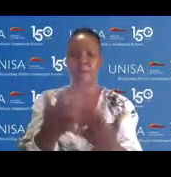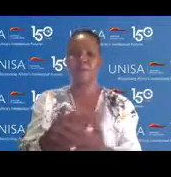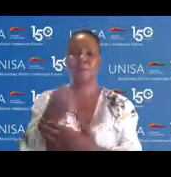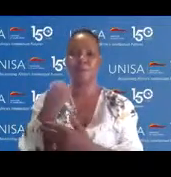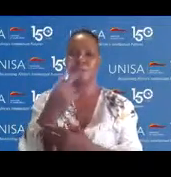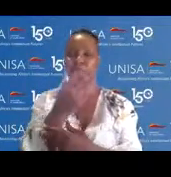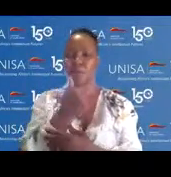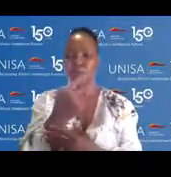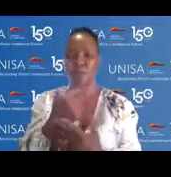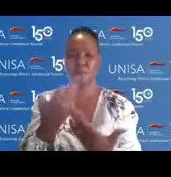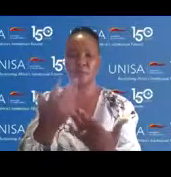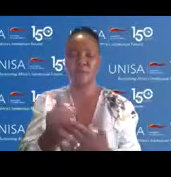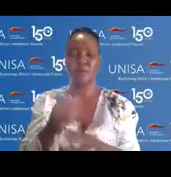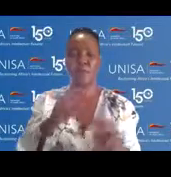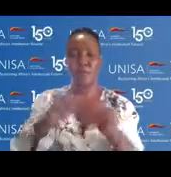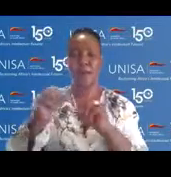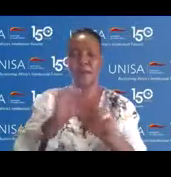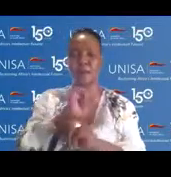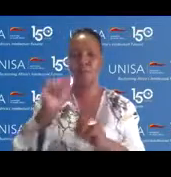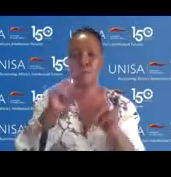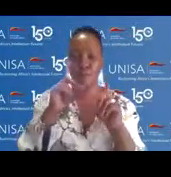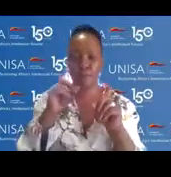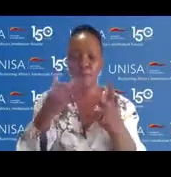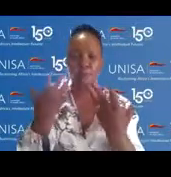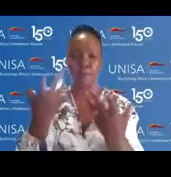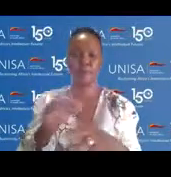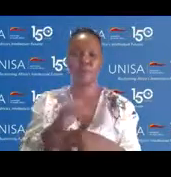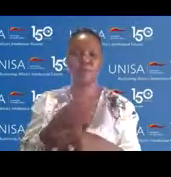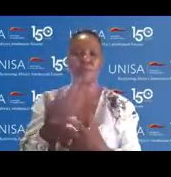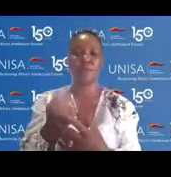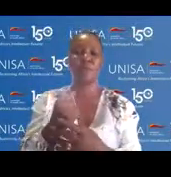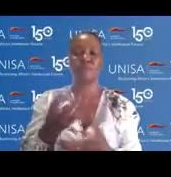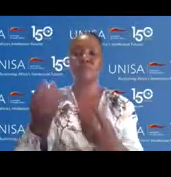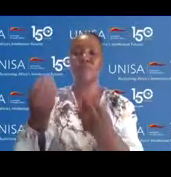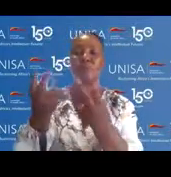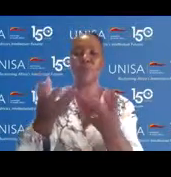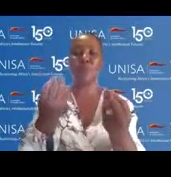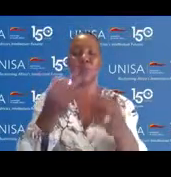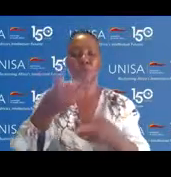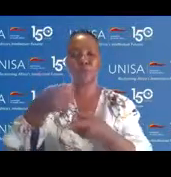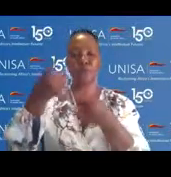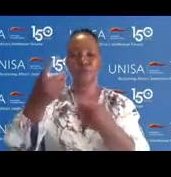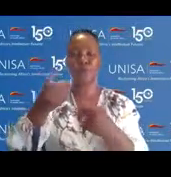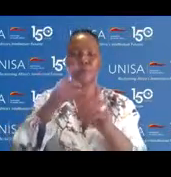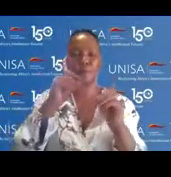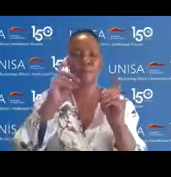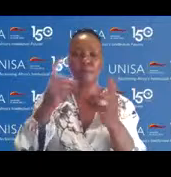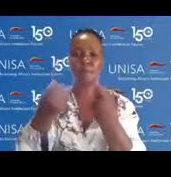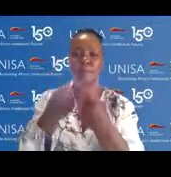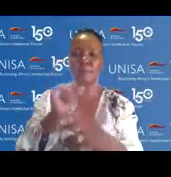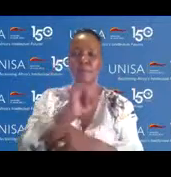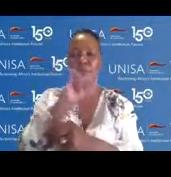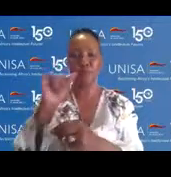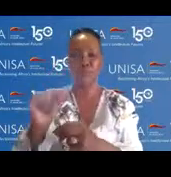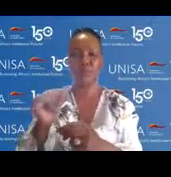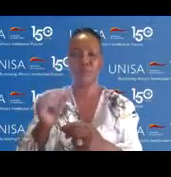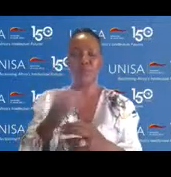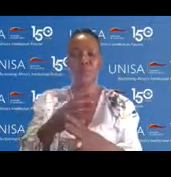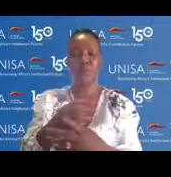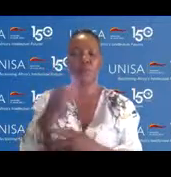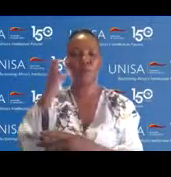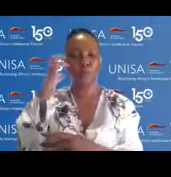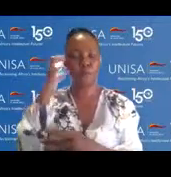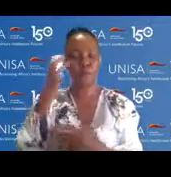manage your photos and things, or if you want to get a photo or document from your phone to